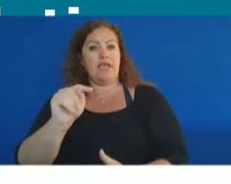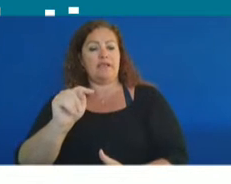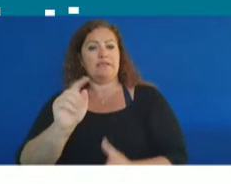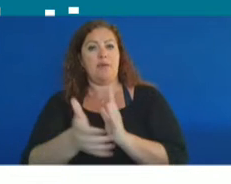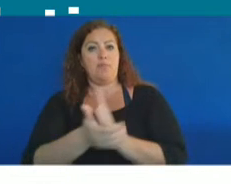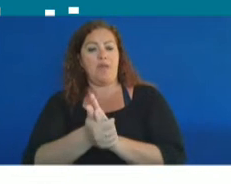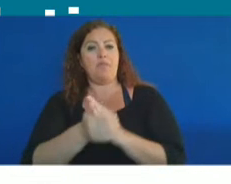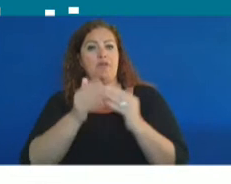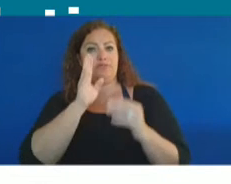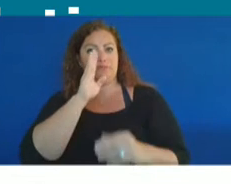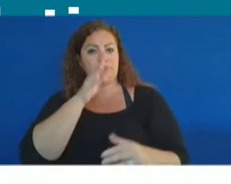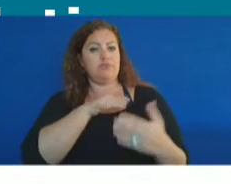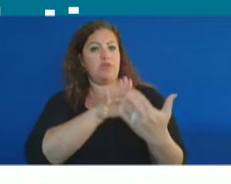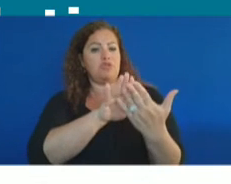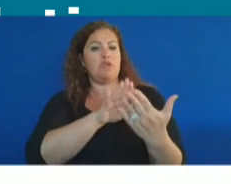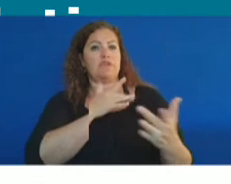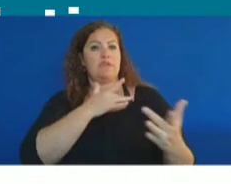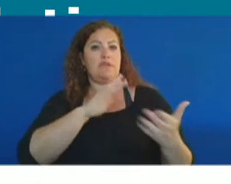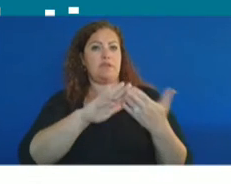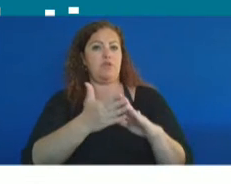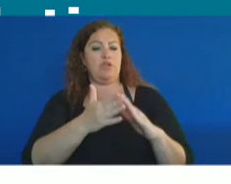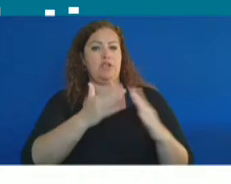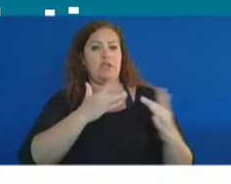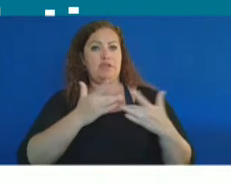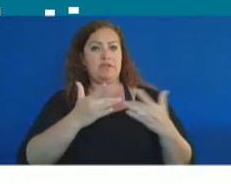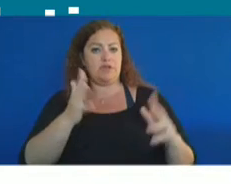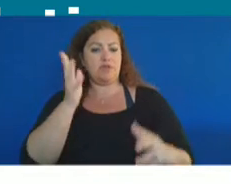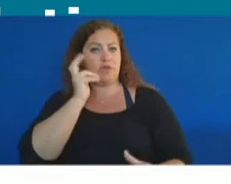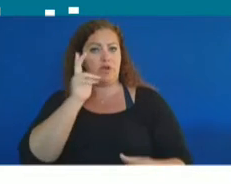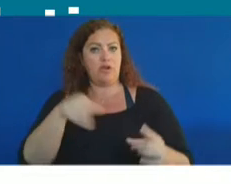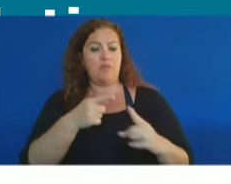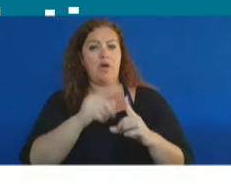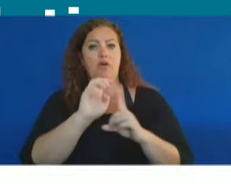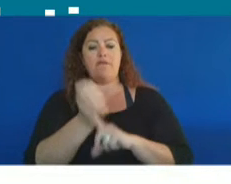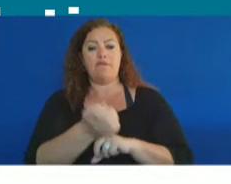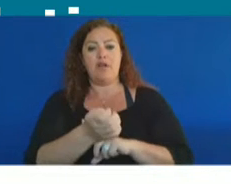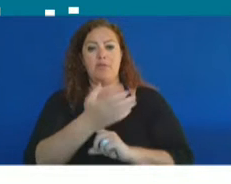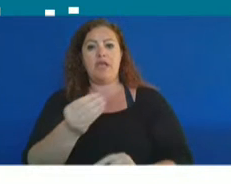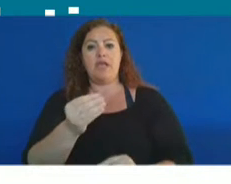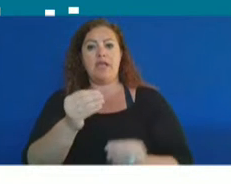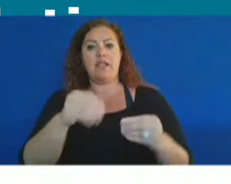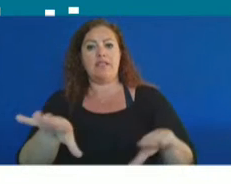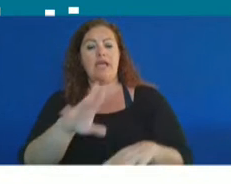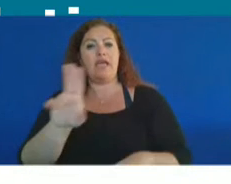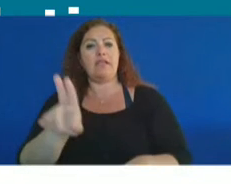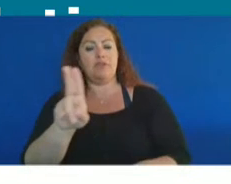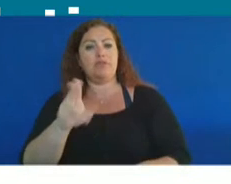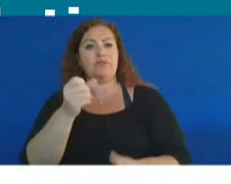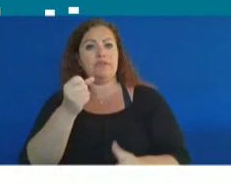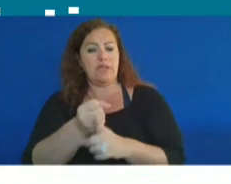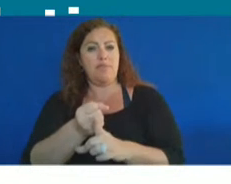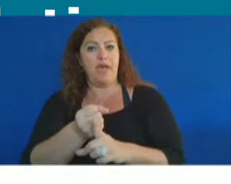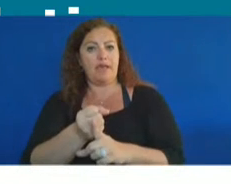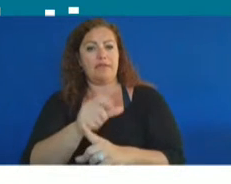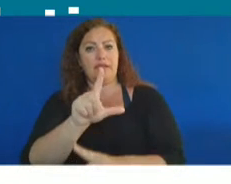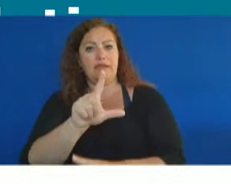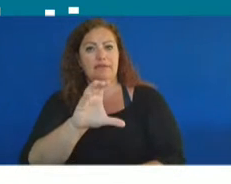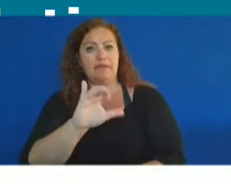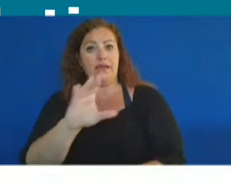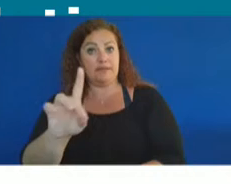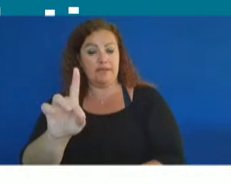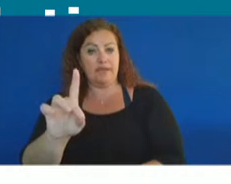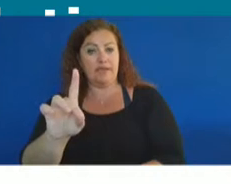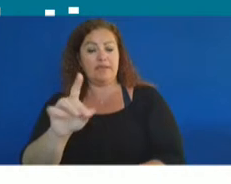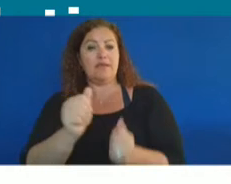Community concerns we have heard about the environmental and land use impacts on LCI IDs by